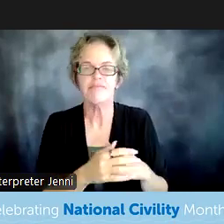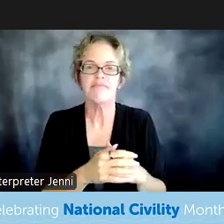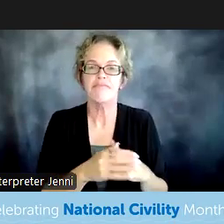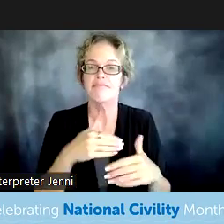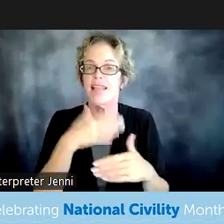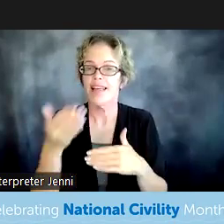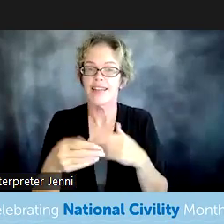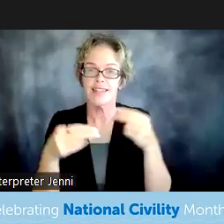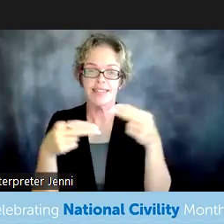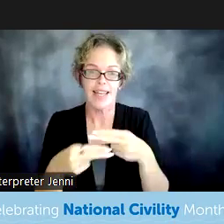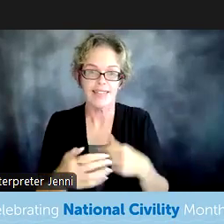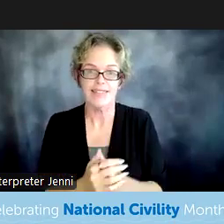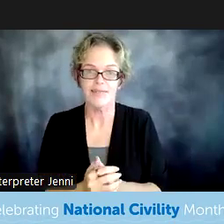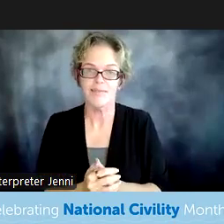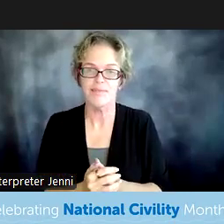slide, please.